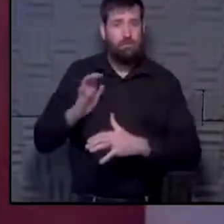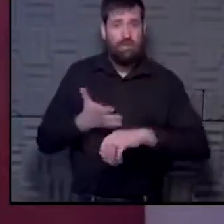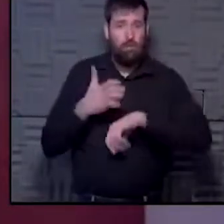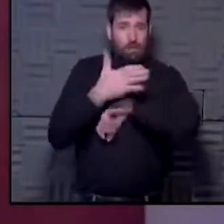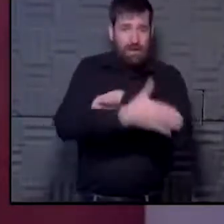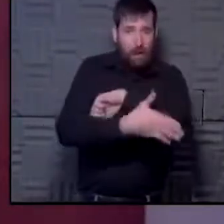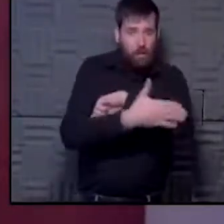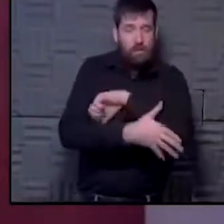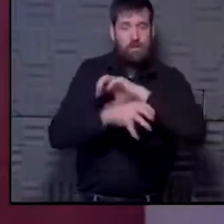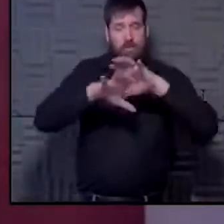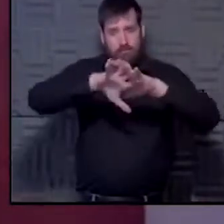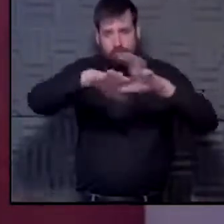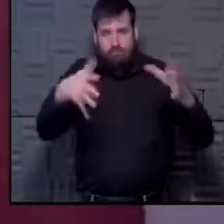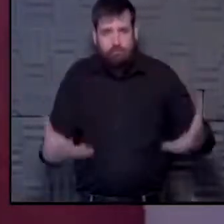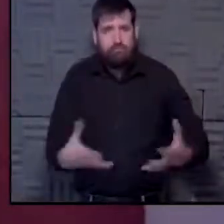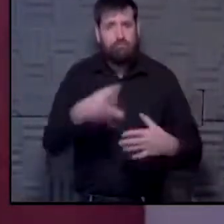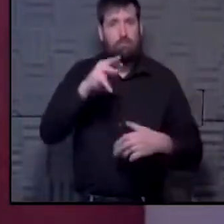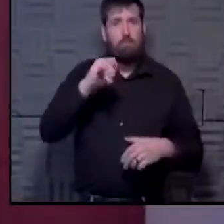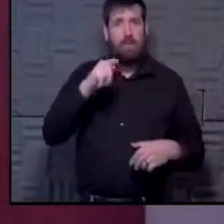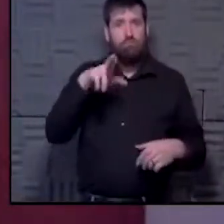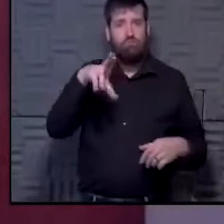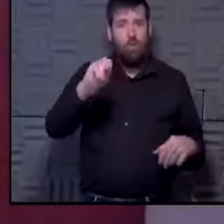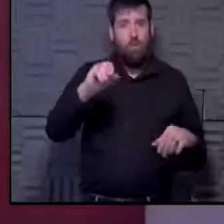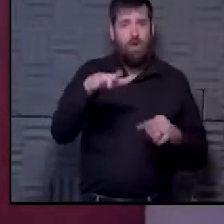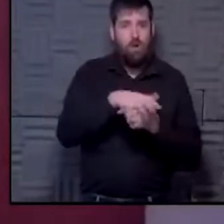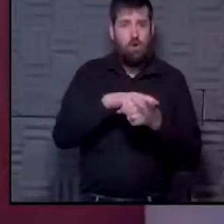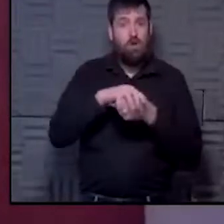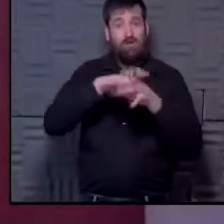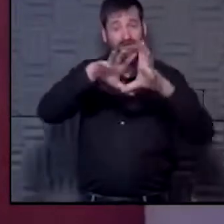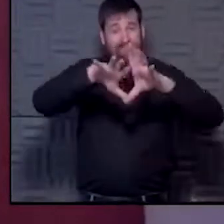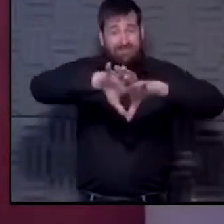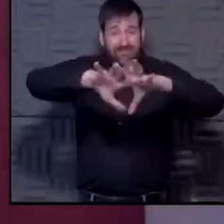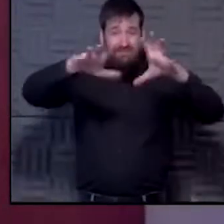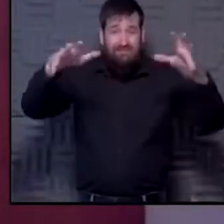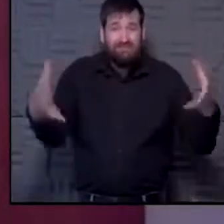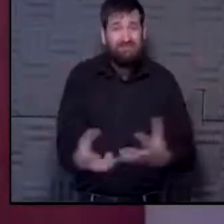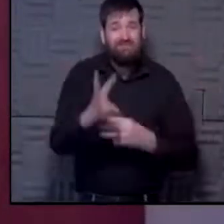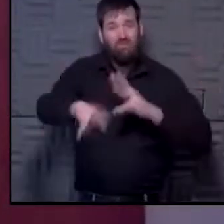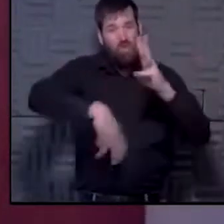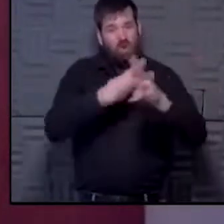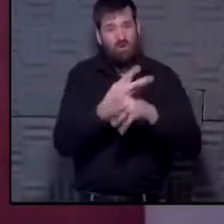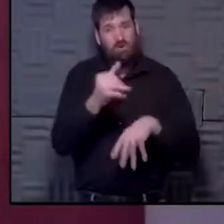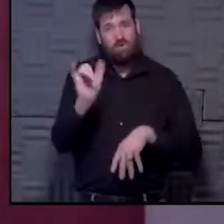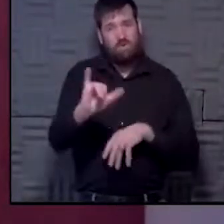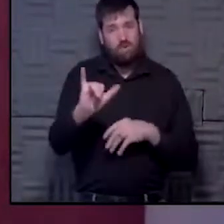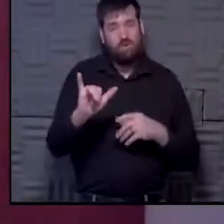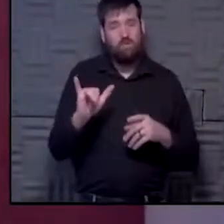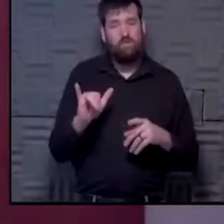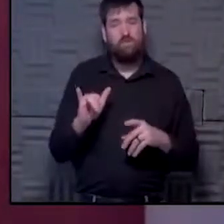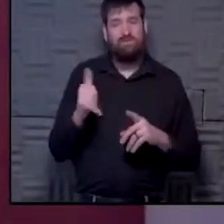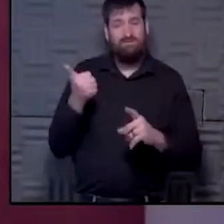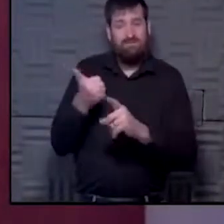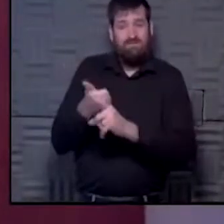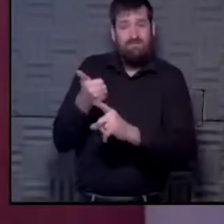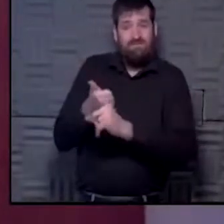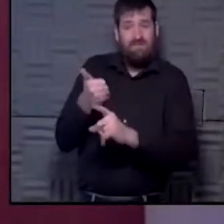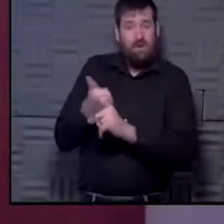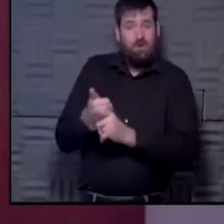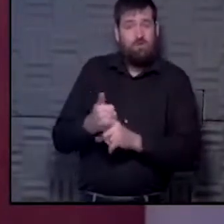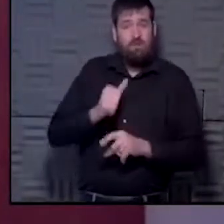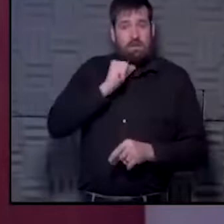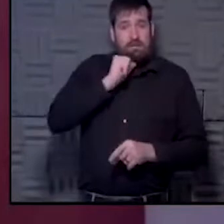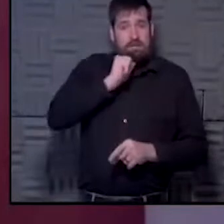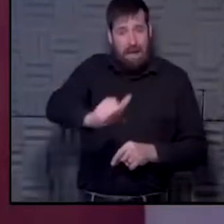our counties, of our metro area, globally too, for whose impatience is